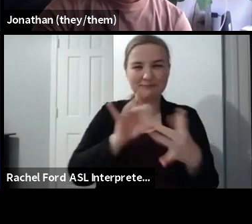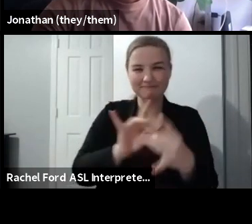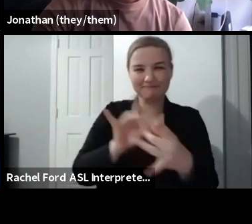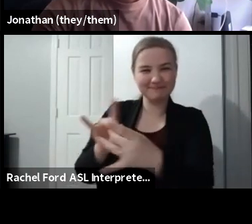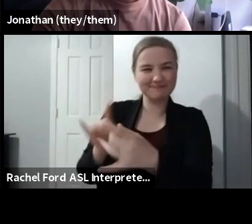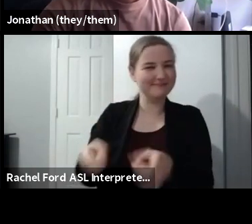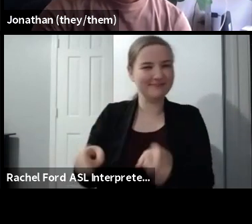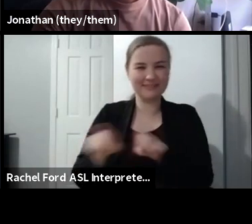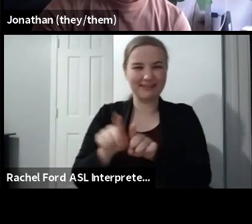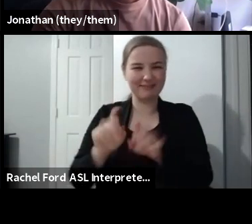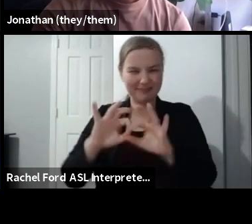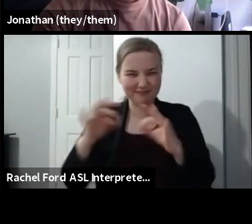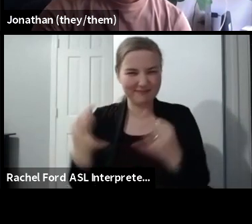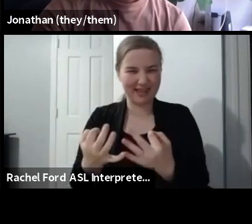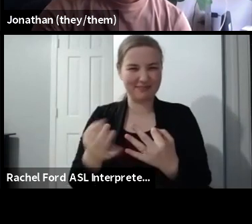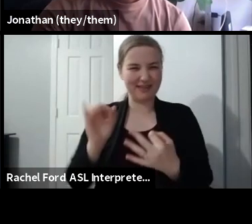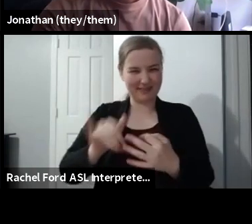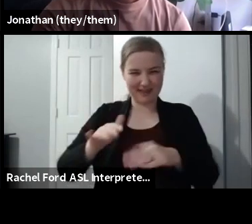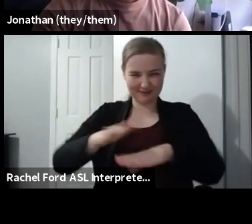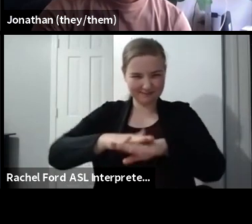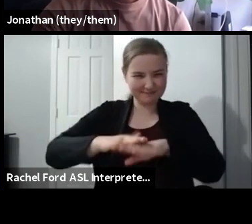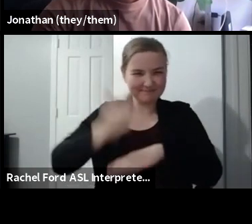It's the family is what it is.